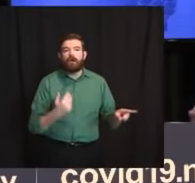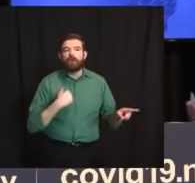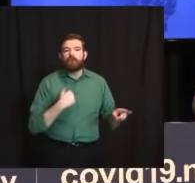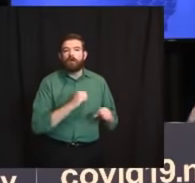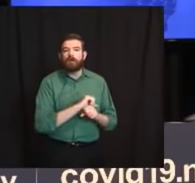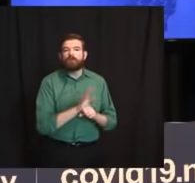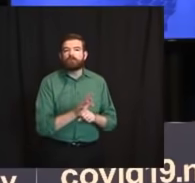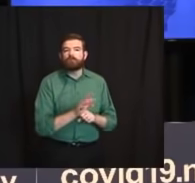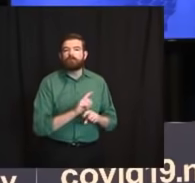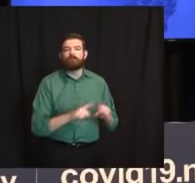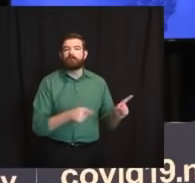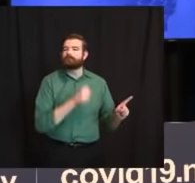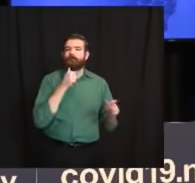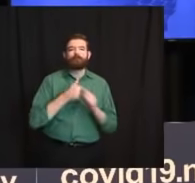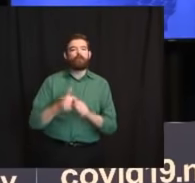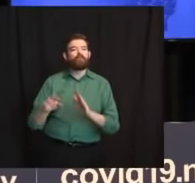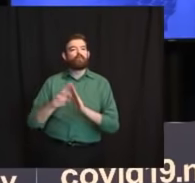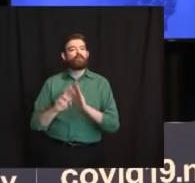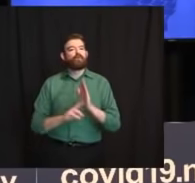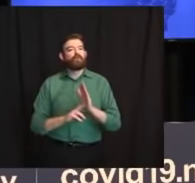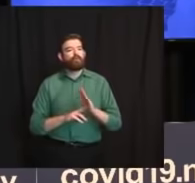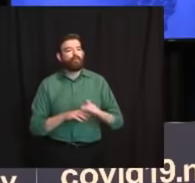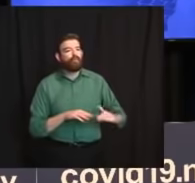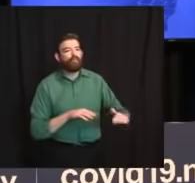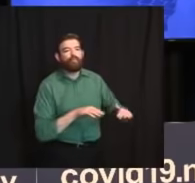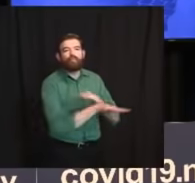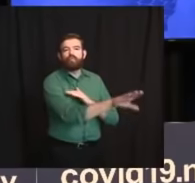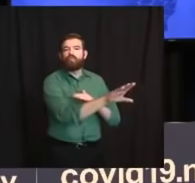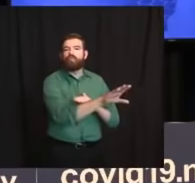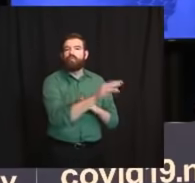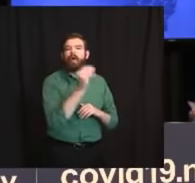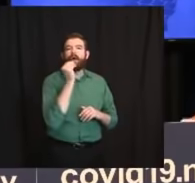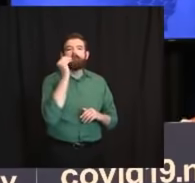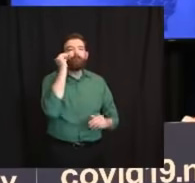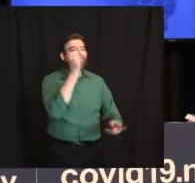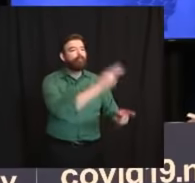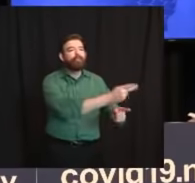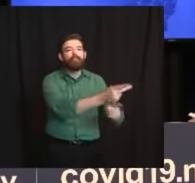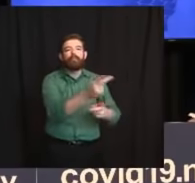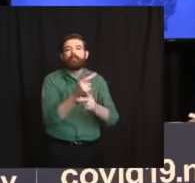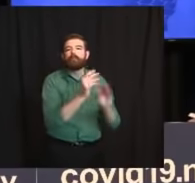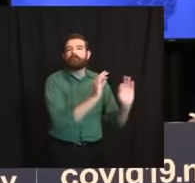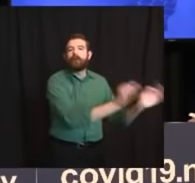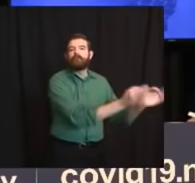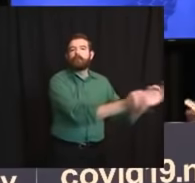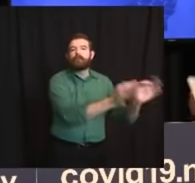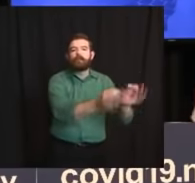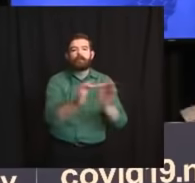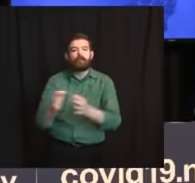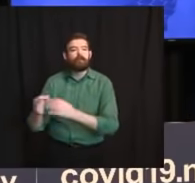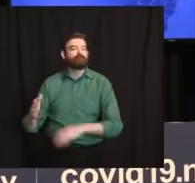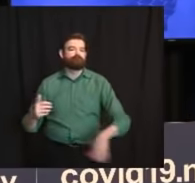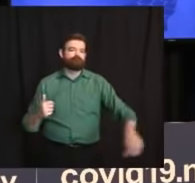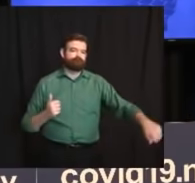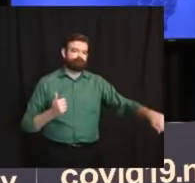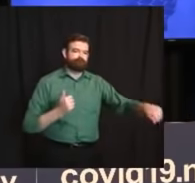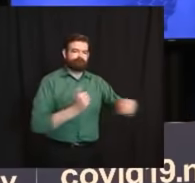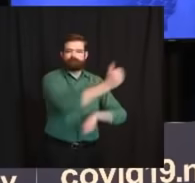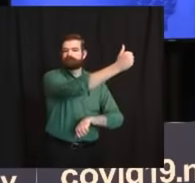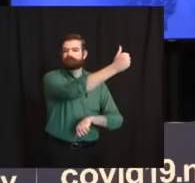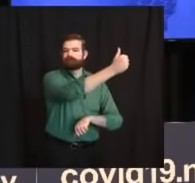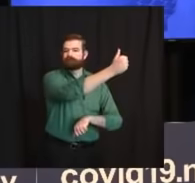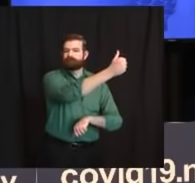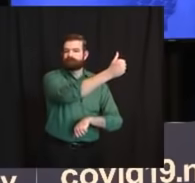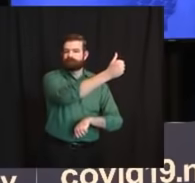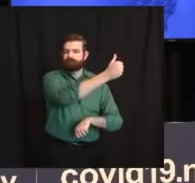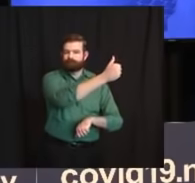day to care for a few different family members, and that subject was charged with endangering the welfare of others. So